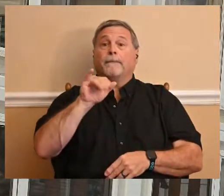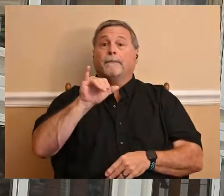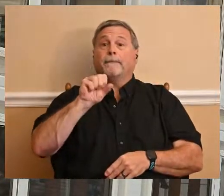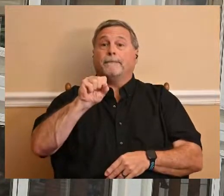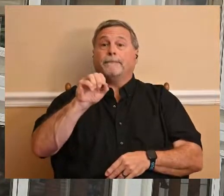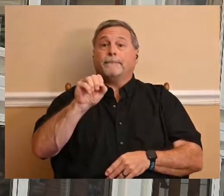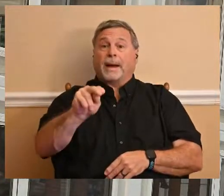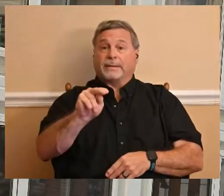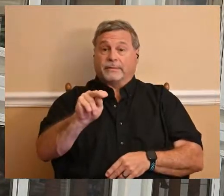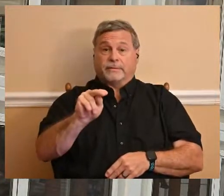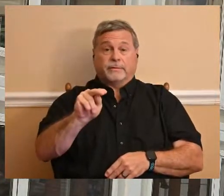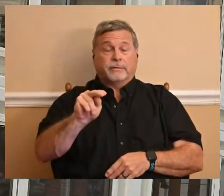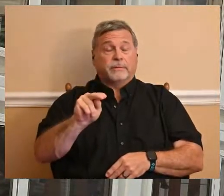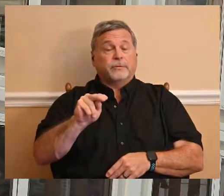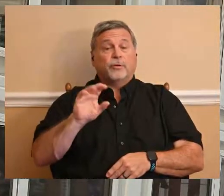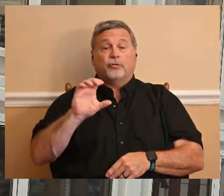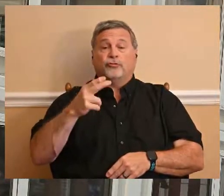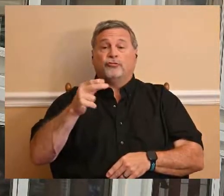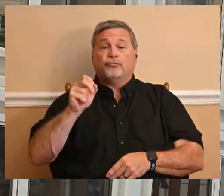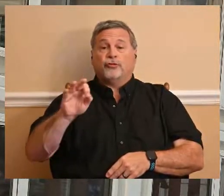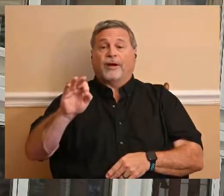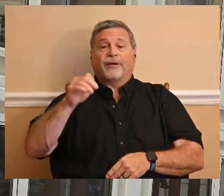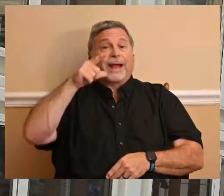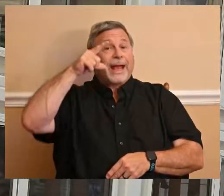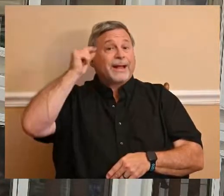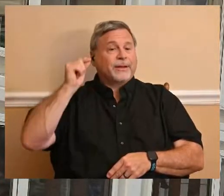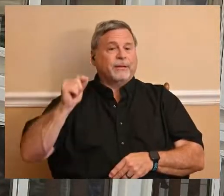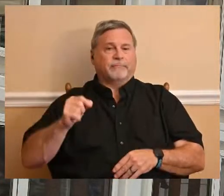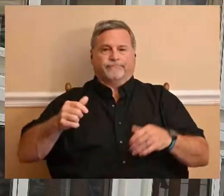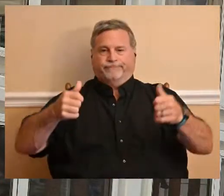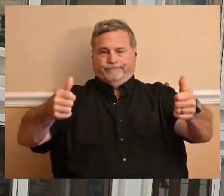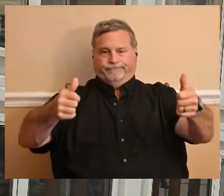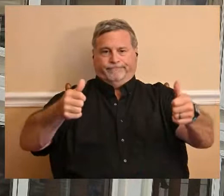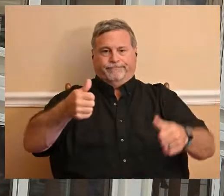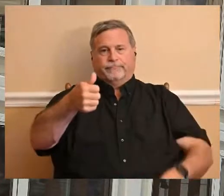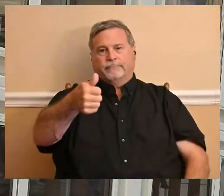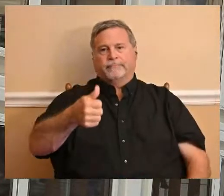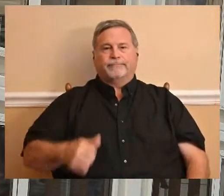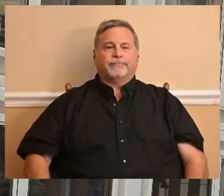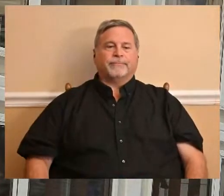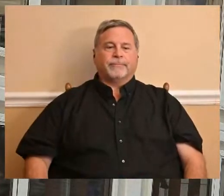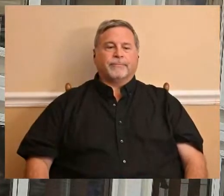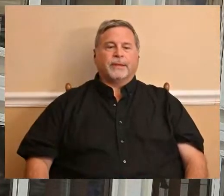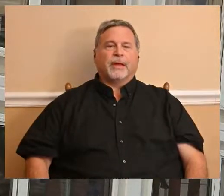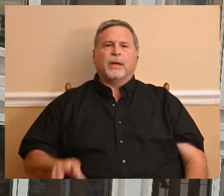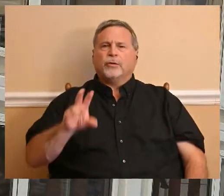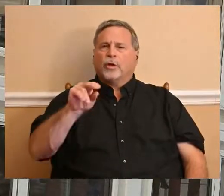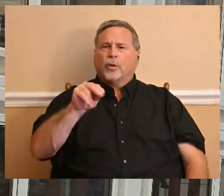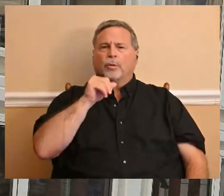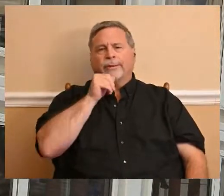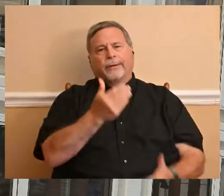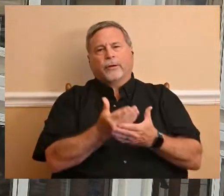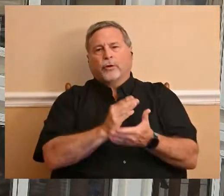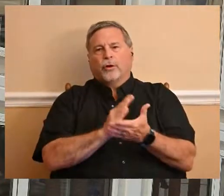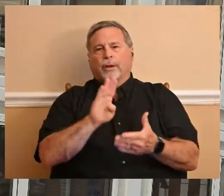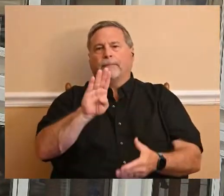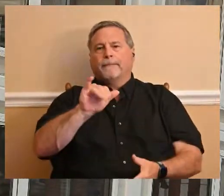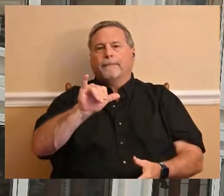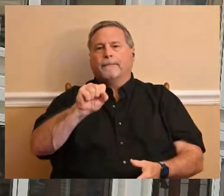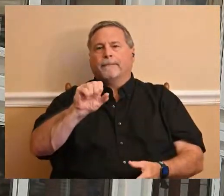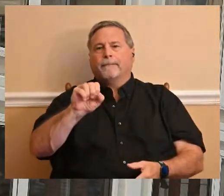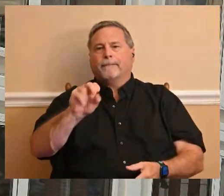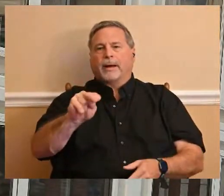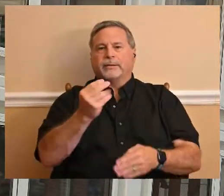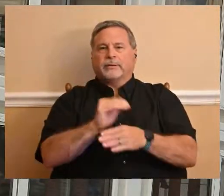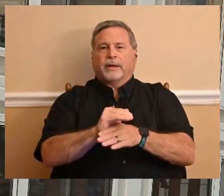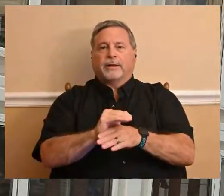So, Chef Gallaudet, thumbs up to you. And no, we're not cooking bison tonight.